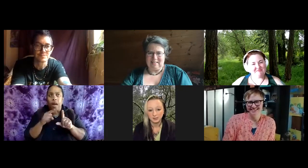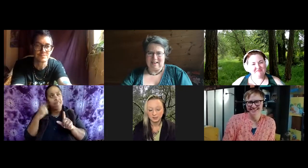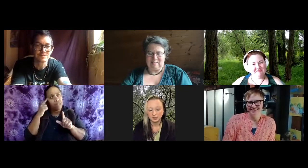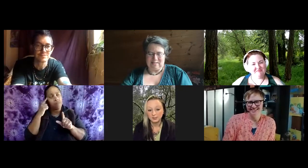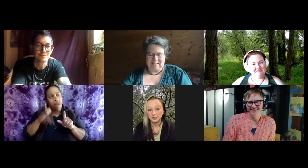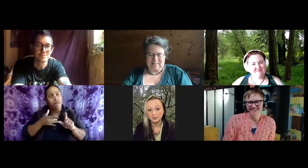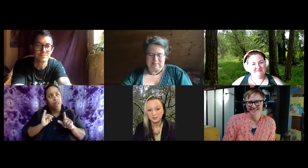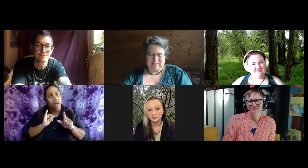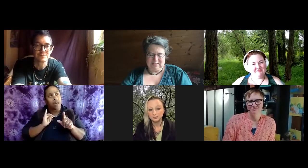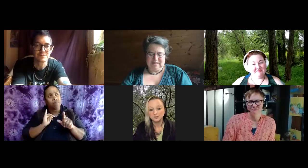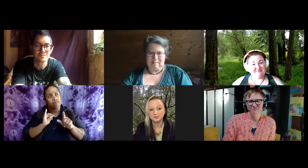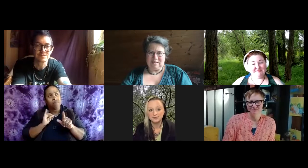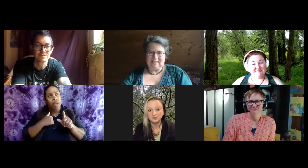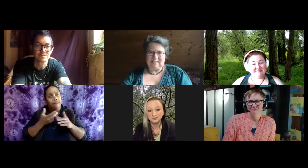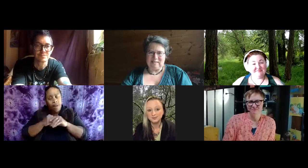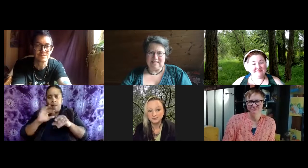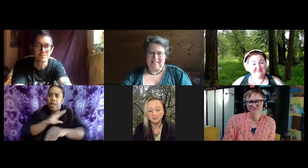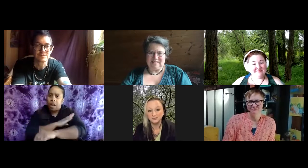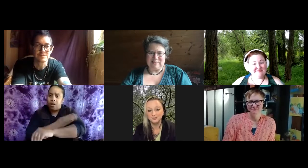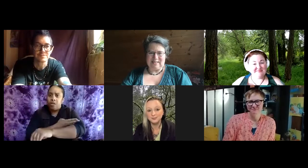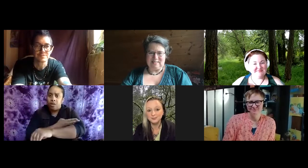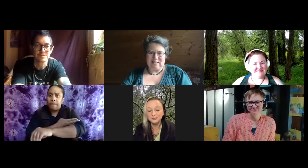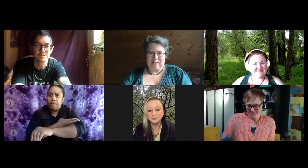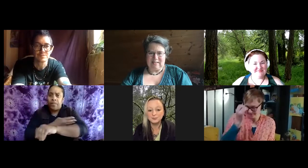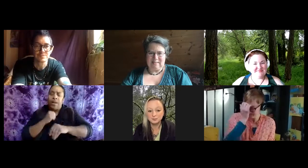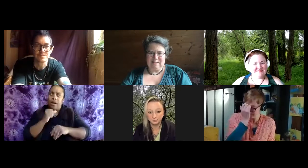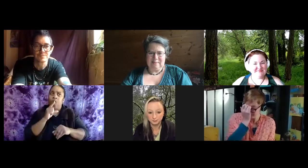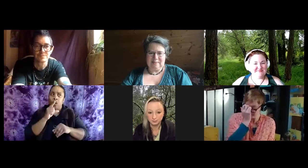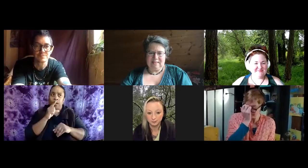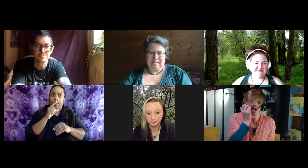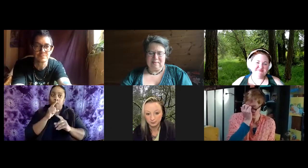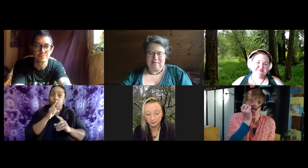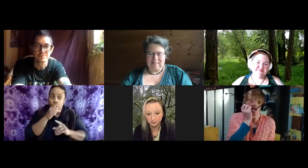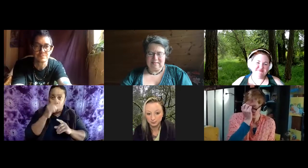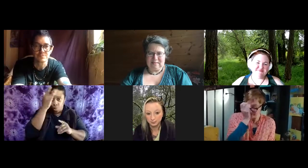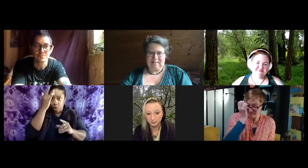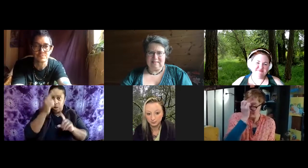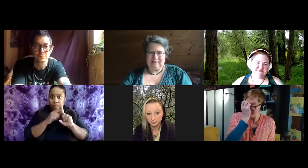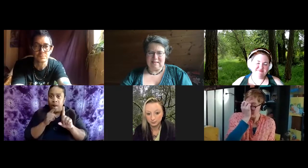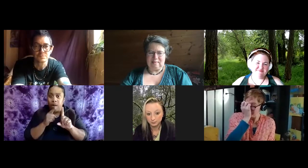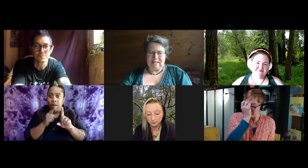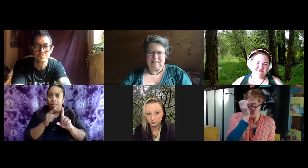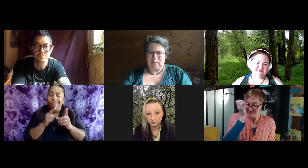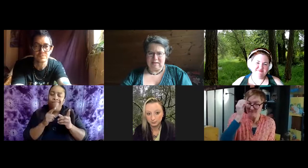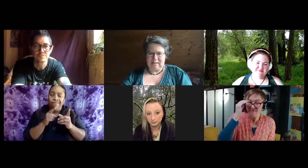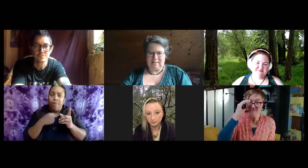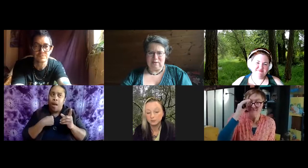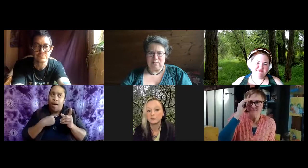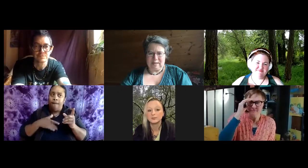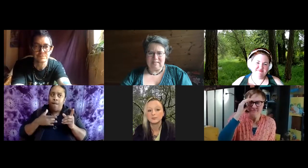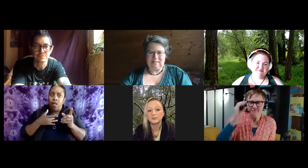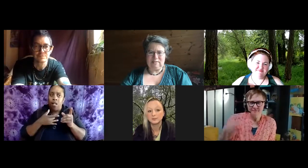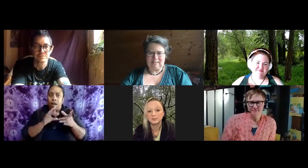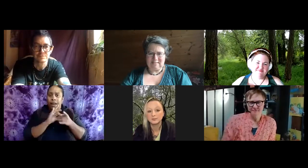that I am, all that I do, but not as explicitly as so many others on the panel. I've always been connected to Wicca and